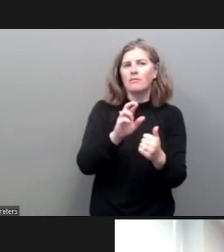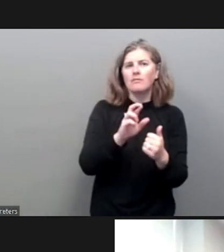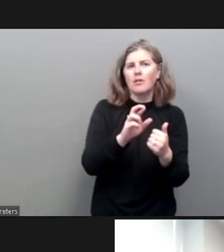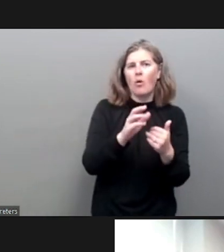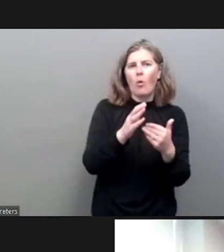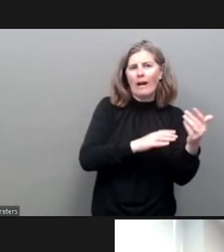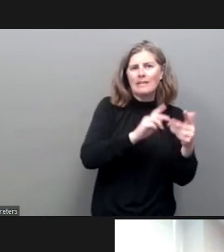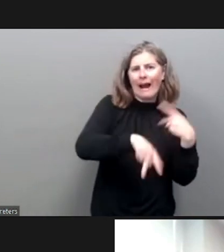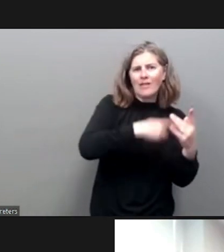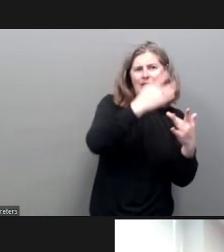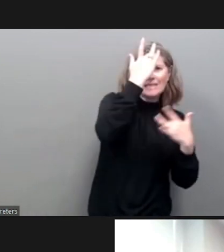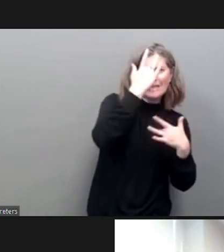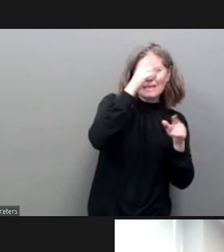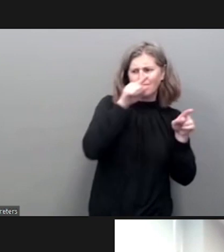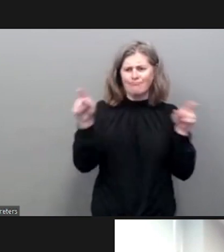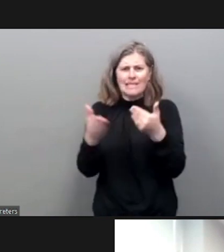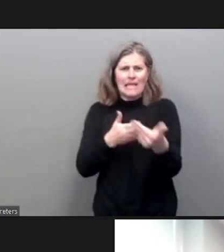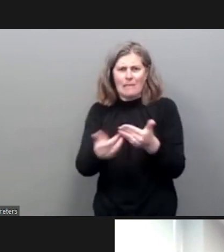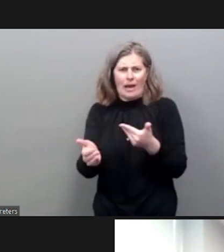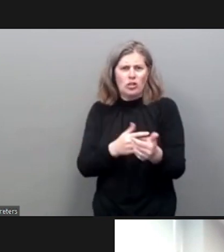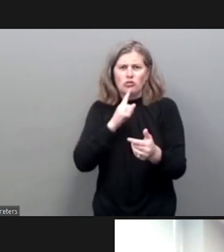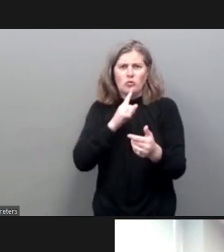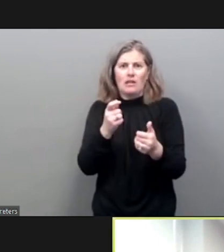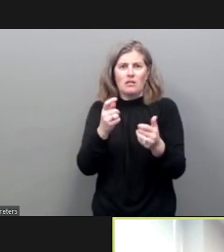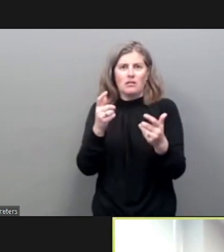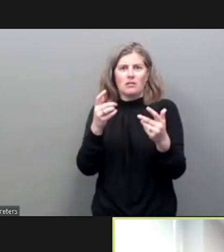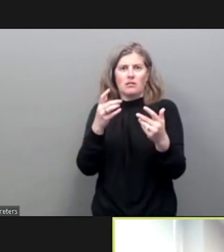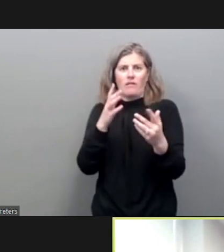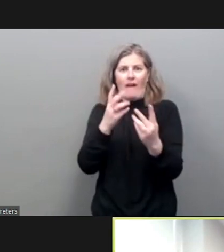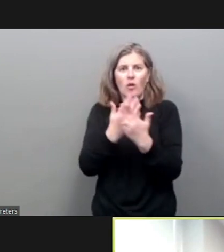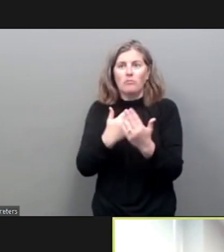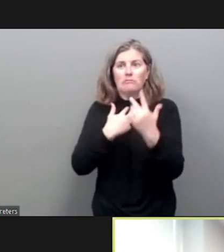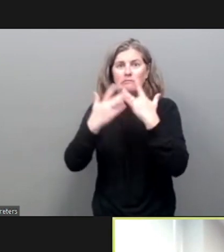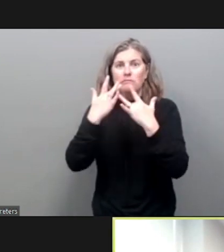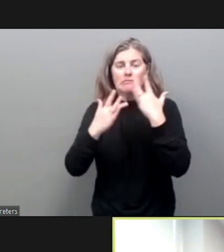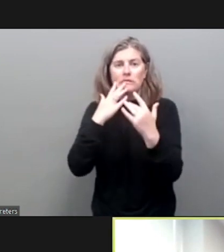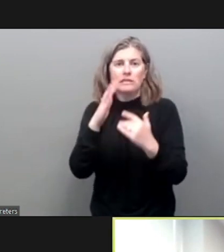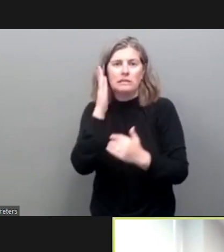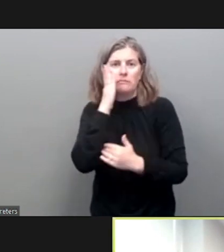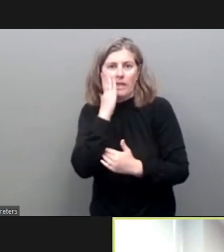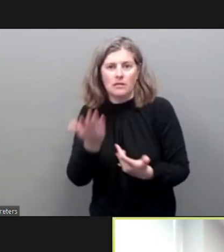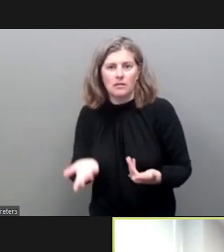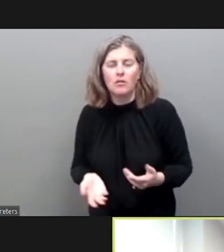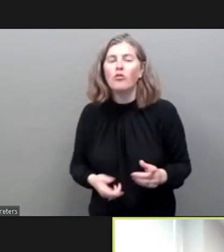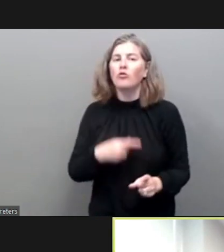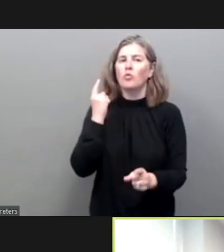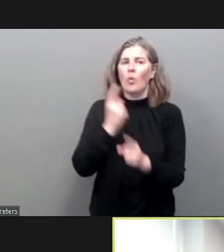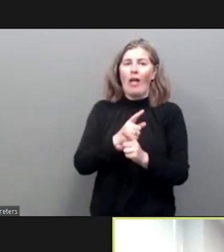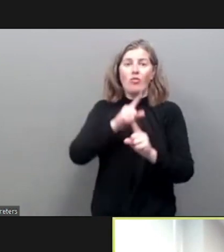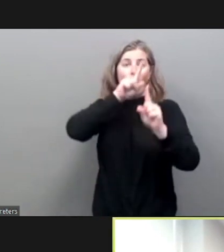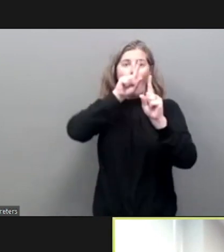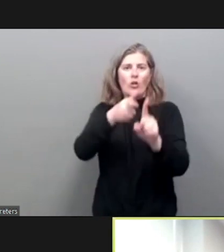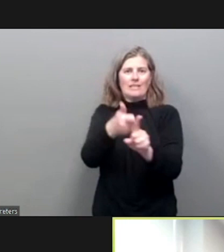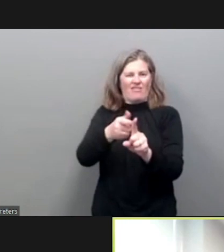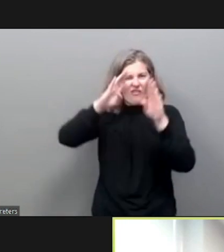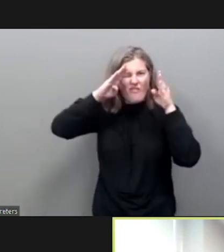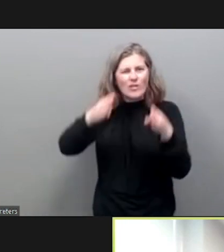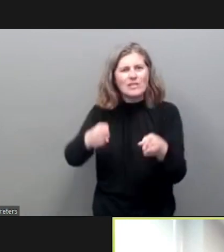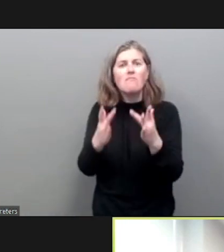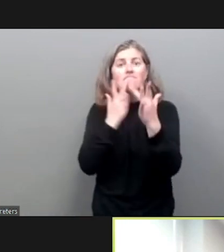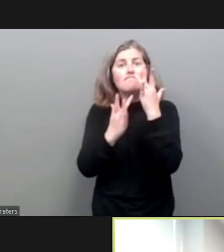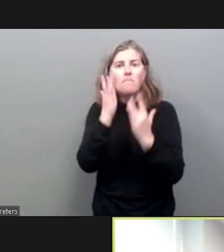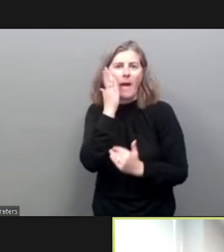characteristics of individual patients, if I remember correctly. Yeah, the order is aimed at the shortage itself, and so not